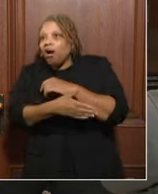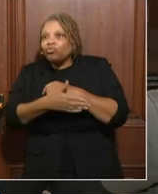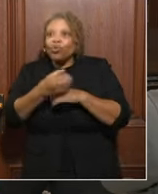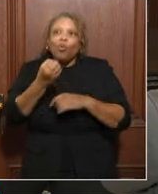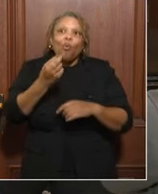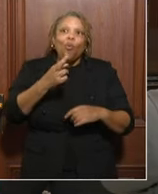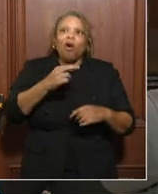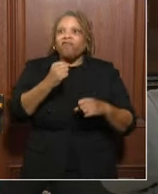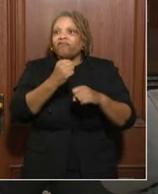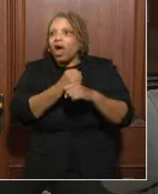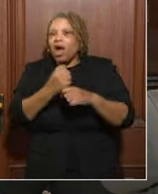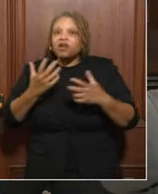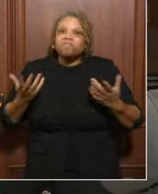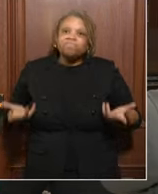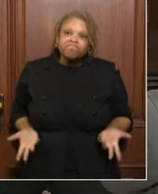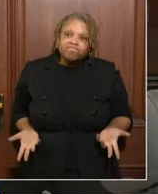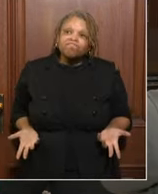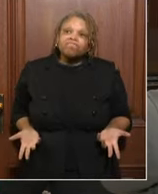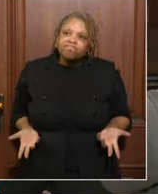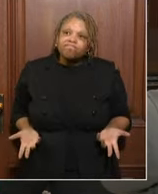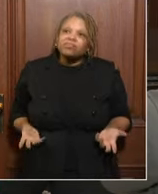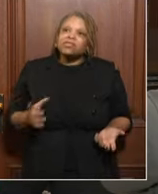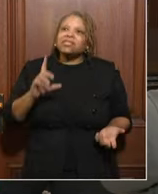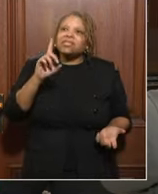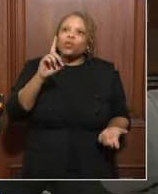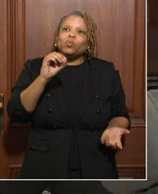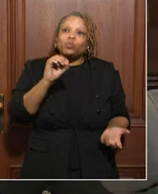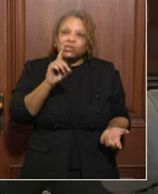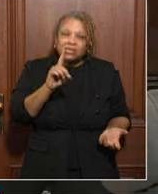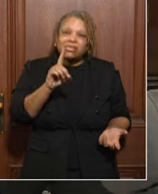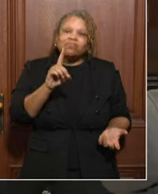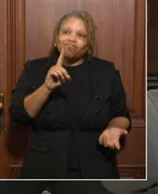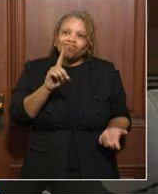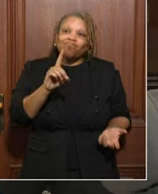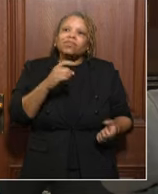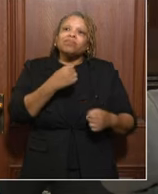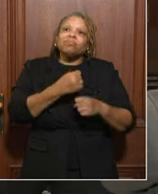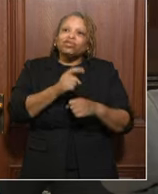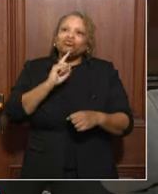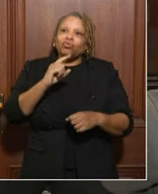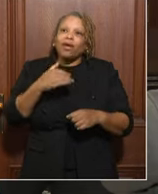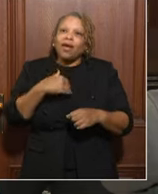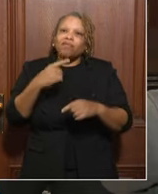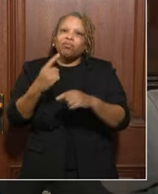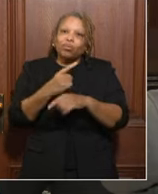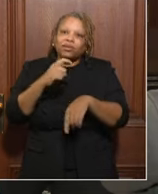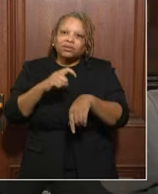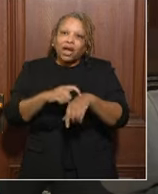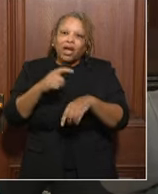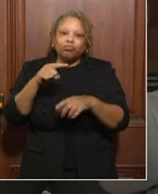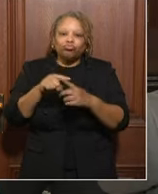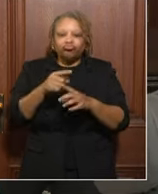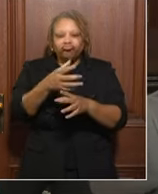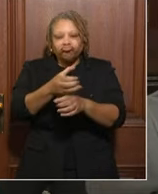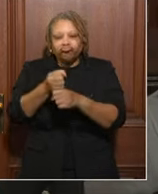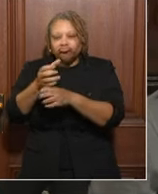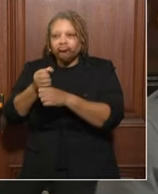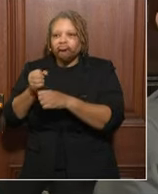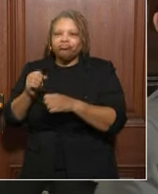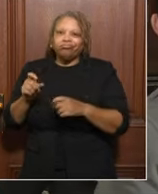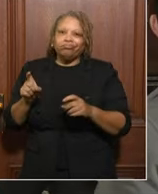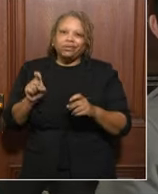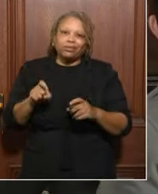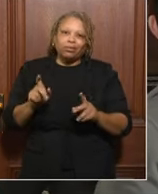DOD, the Department of Defense, through the Secretary of the Army, needs time to make those preparations.